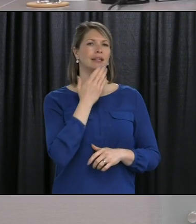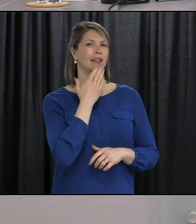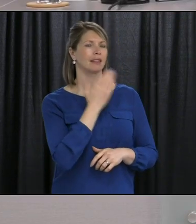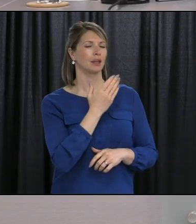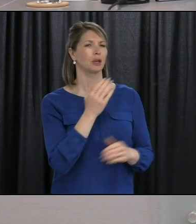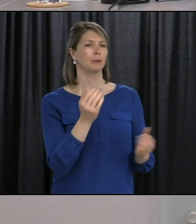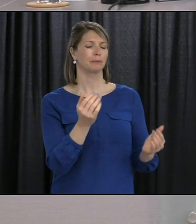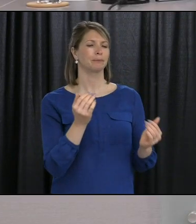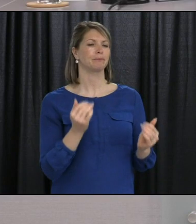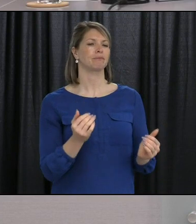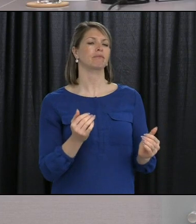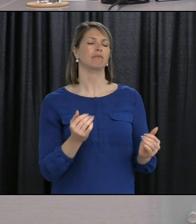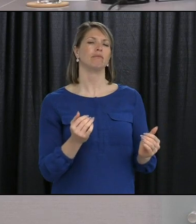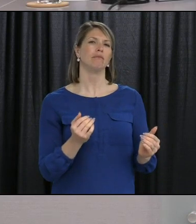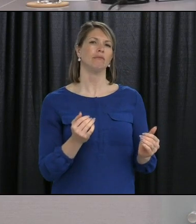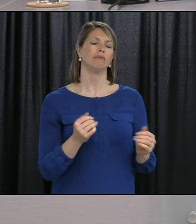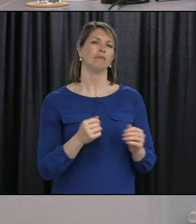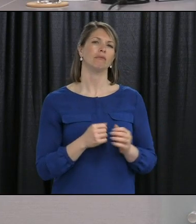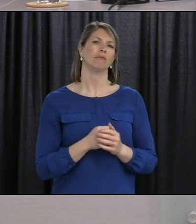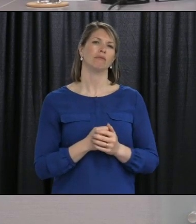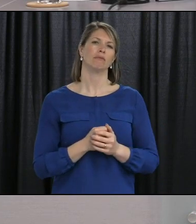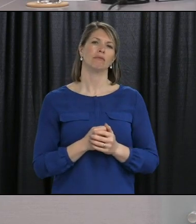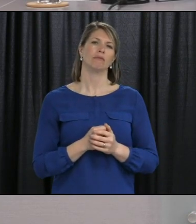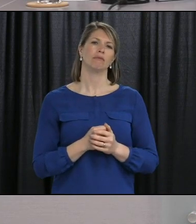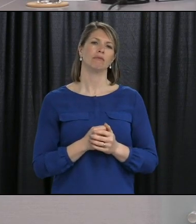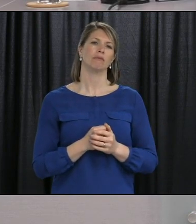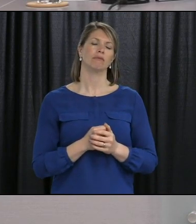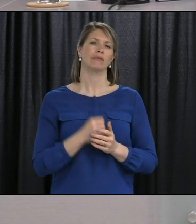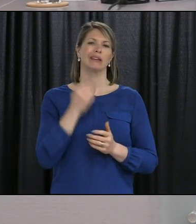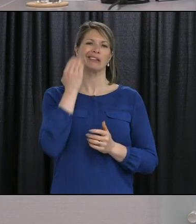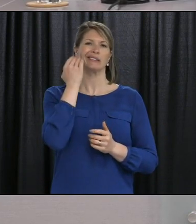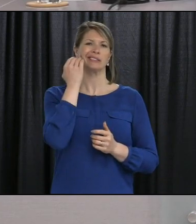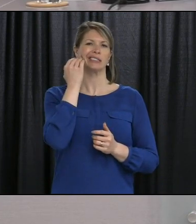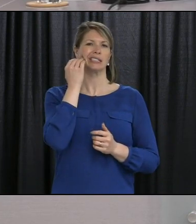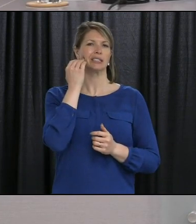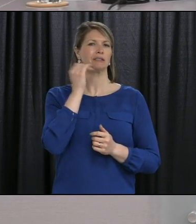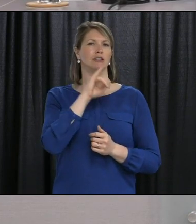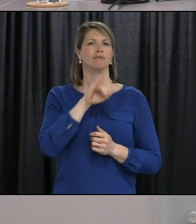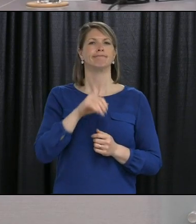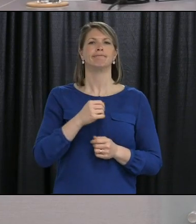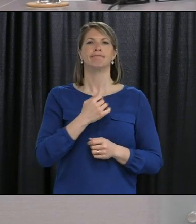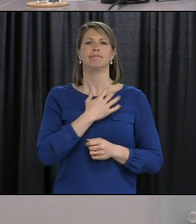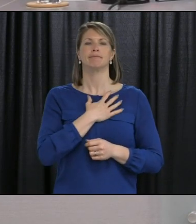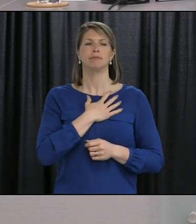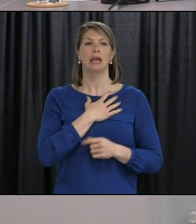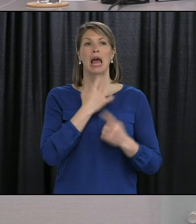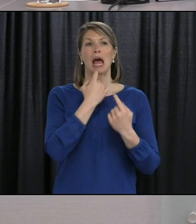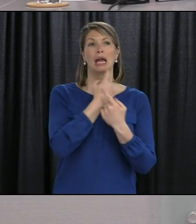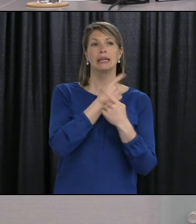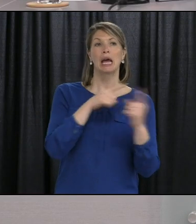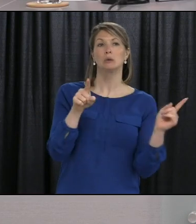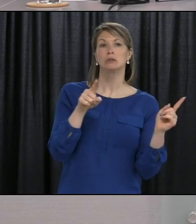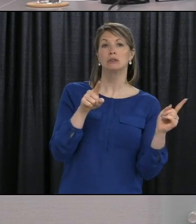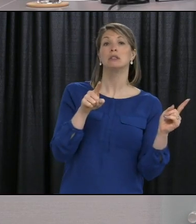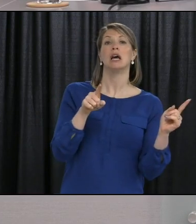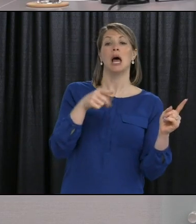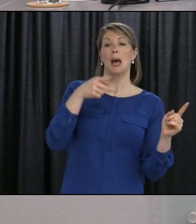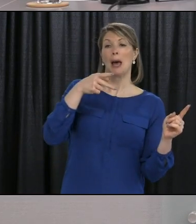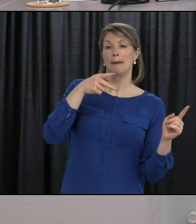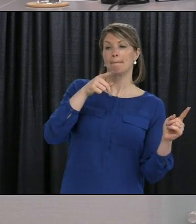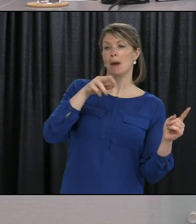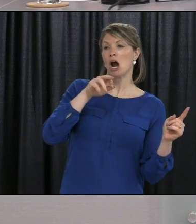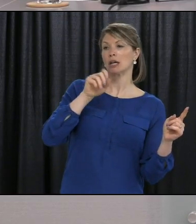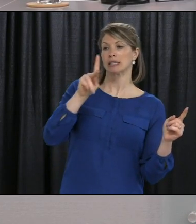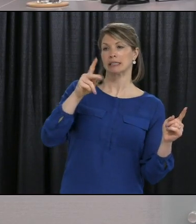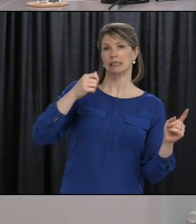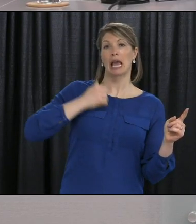The Prime Minister has said that national parks will partially reopen next month. Do we have any indication whether that includes any of